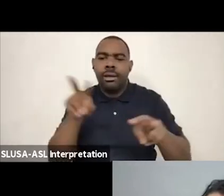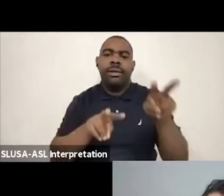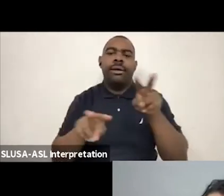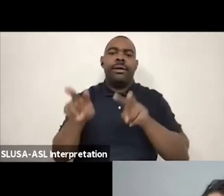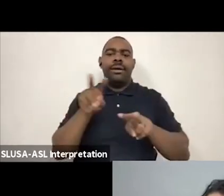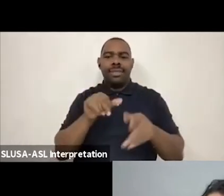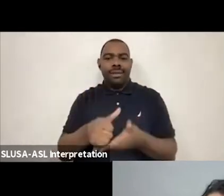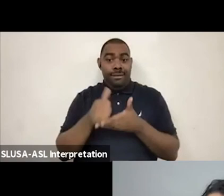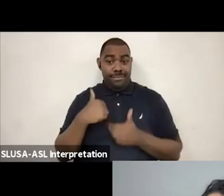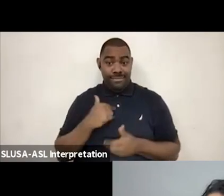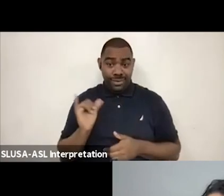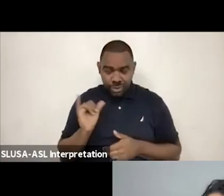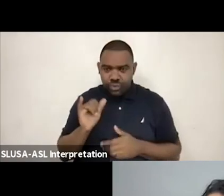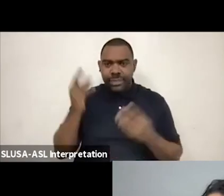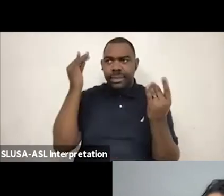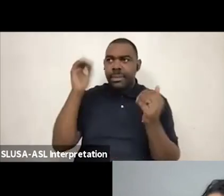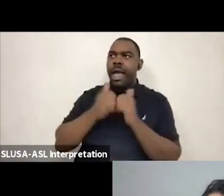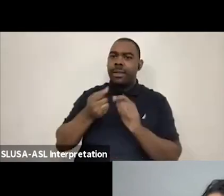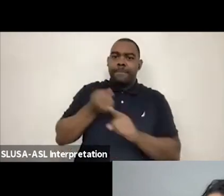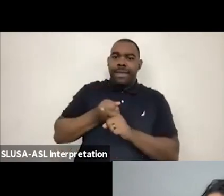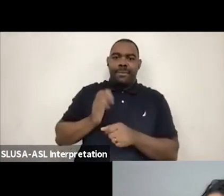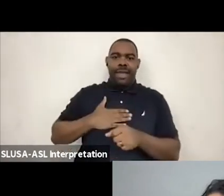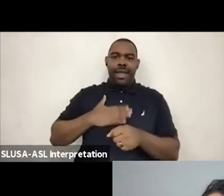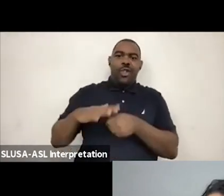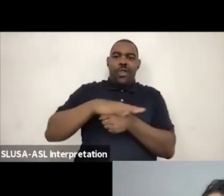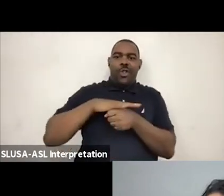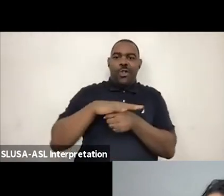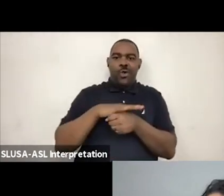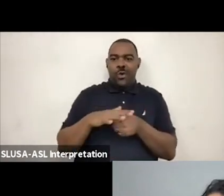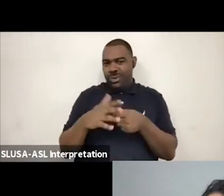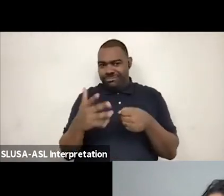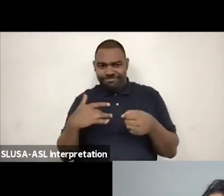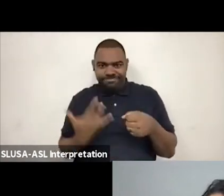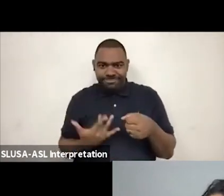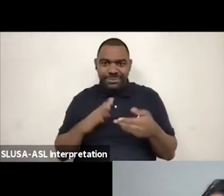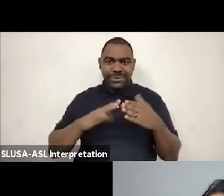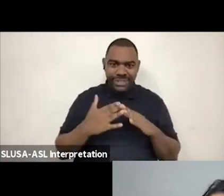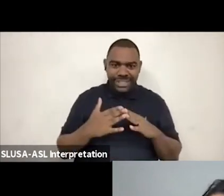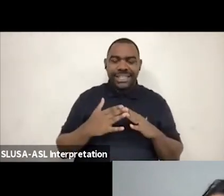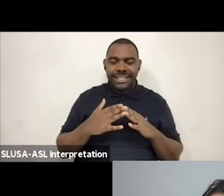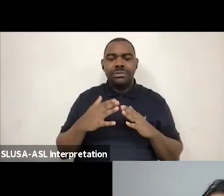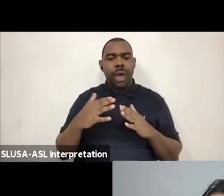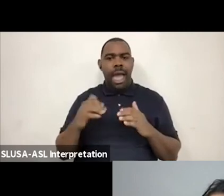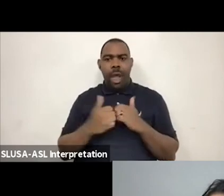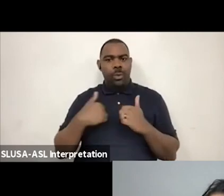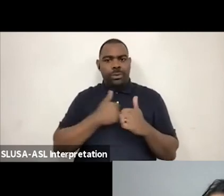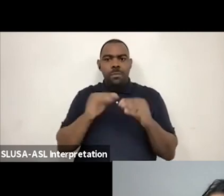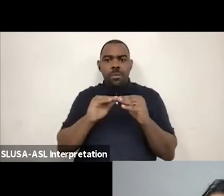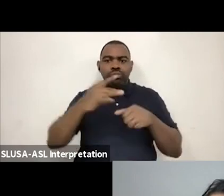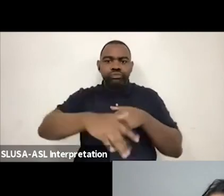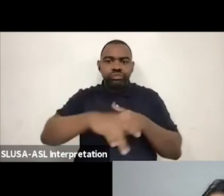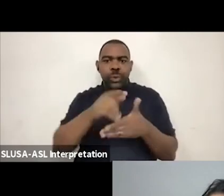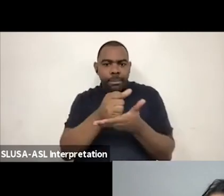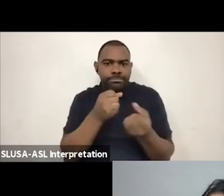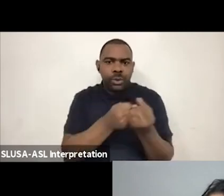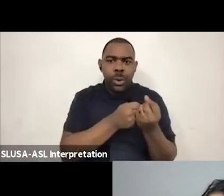at large, and think about how that impacts us locally and what we can do to be available